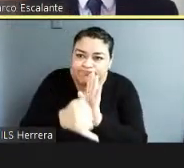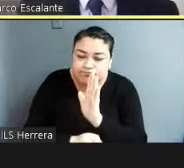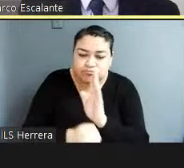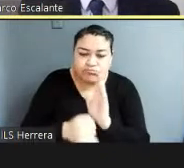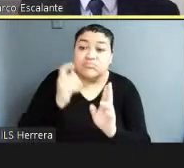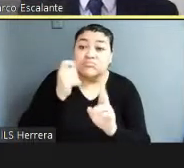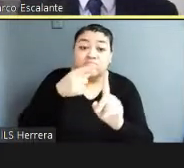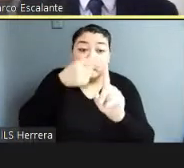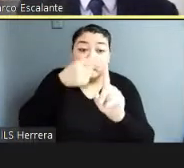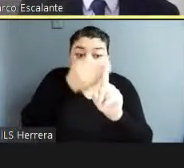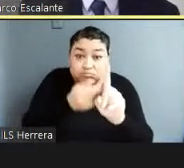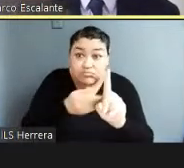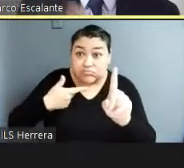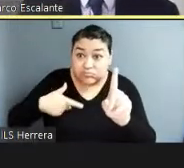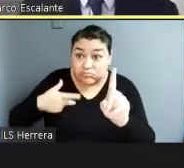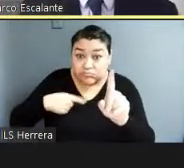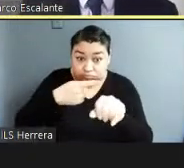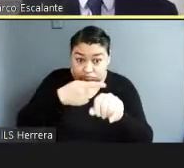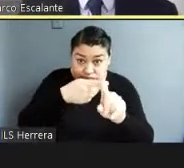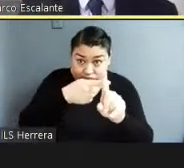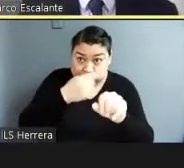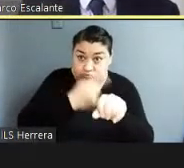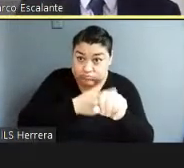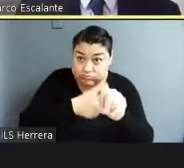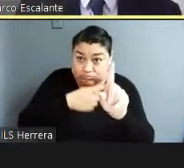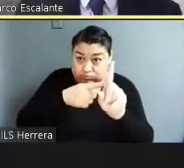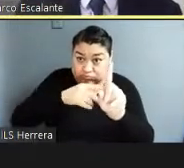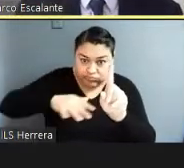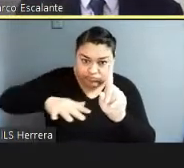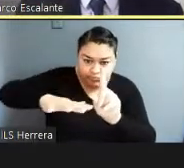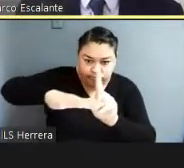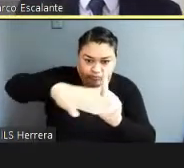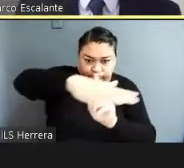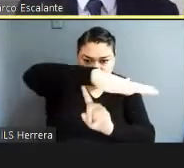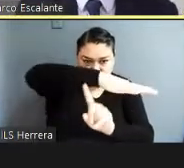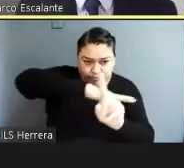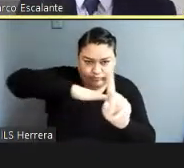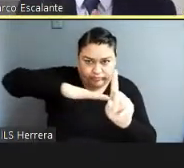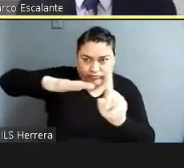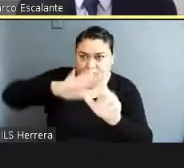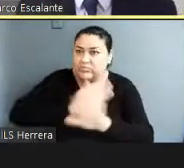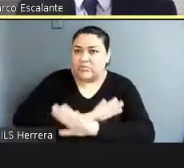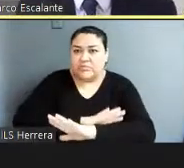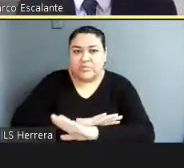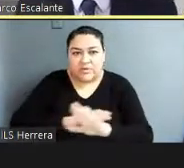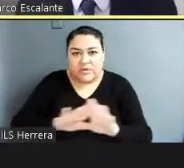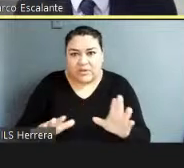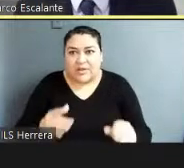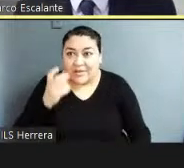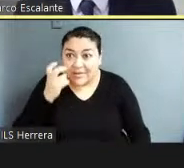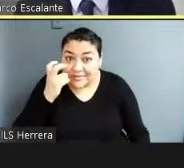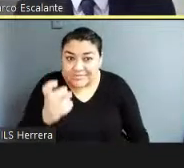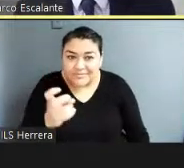We need to consider the full patient's setting and not only diagnose diseases and provide